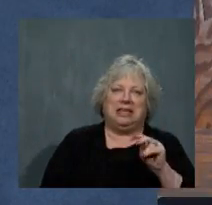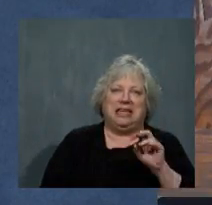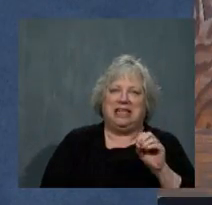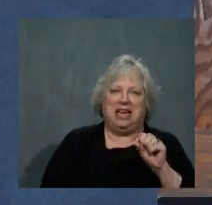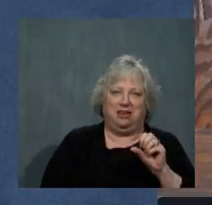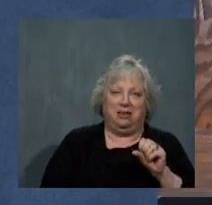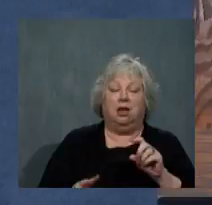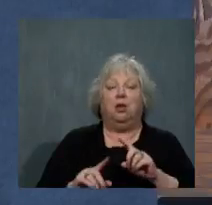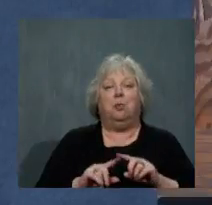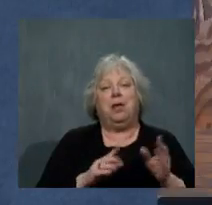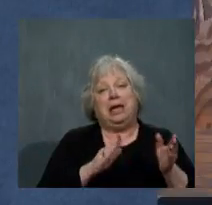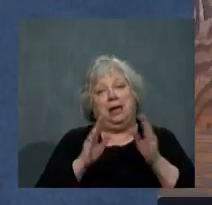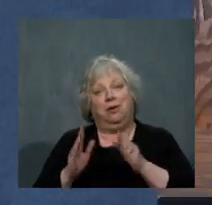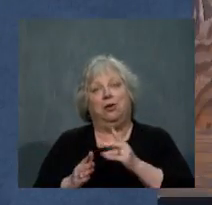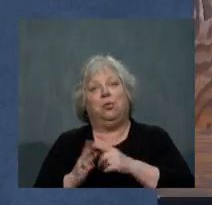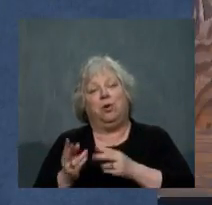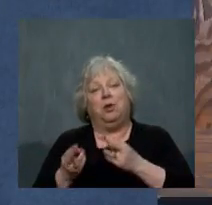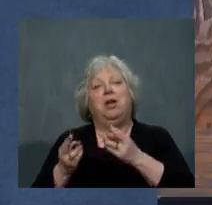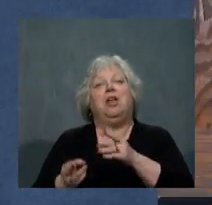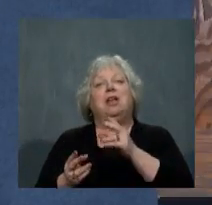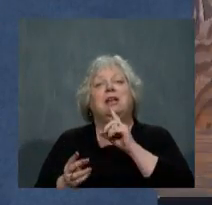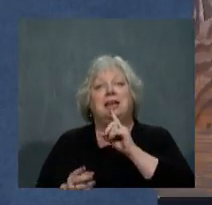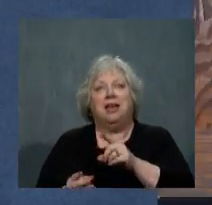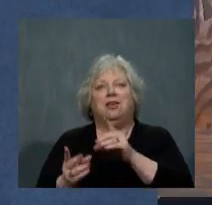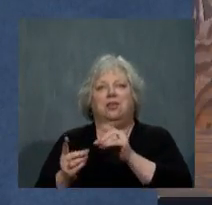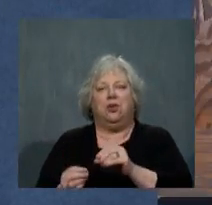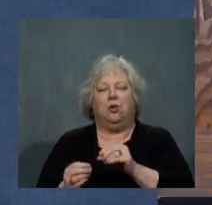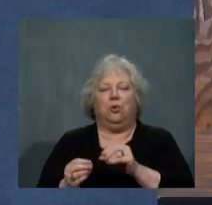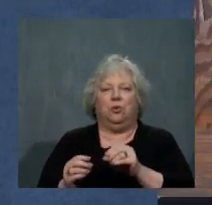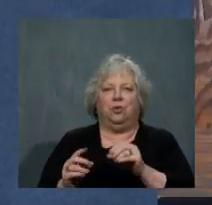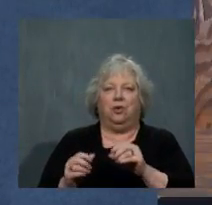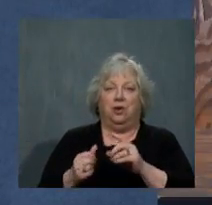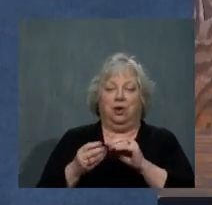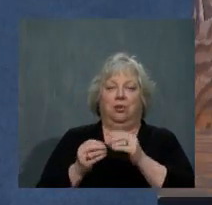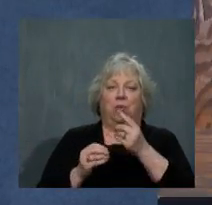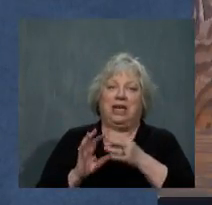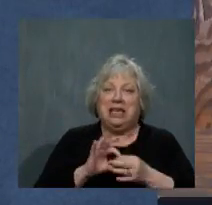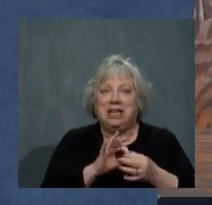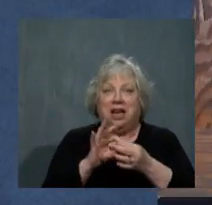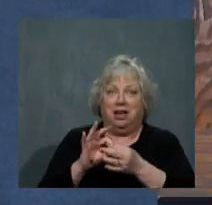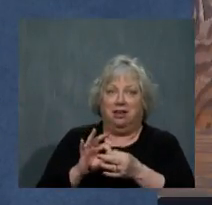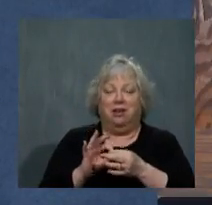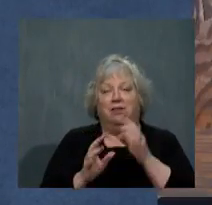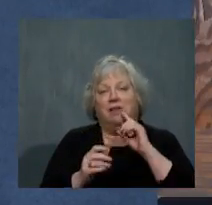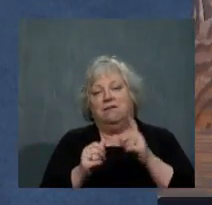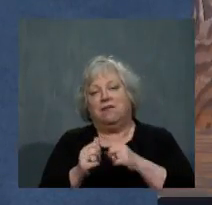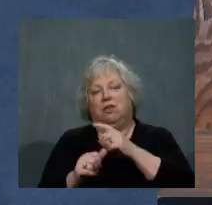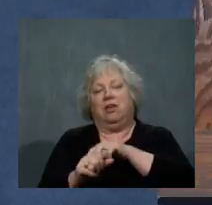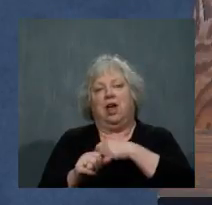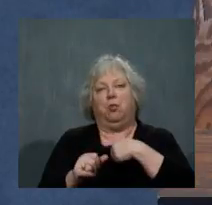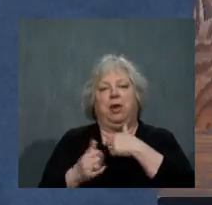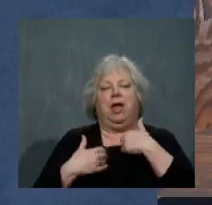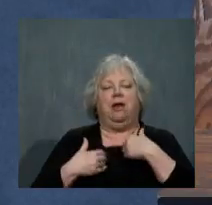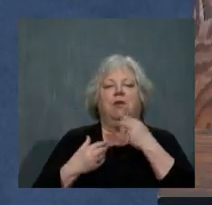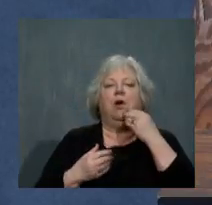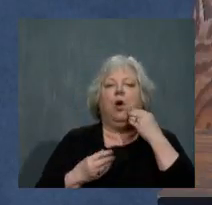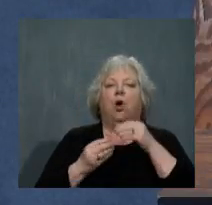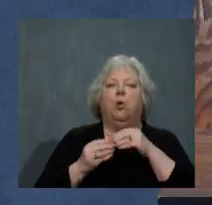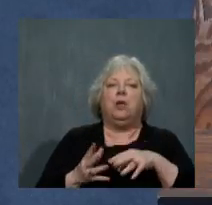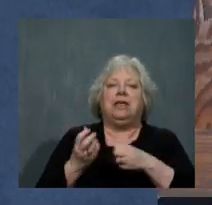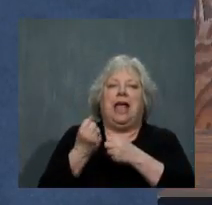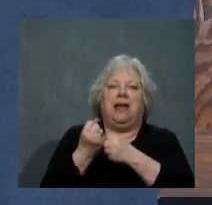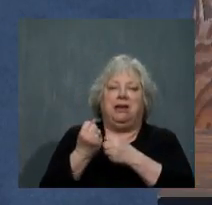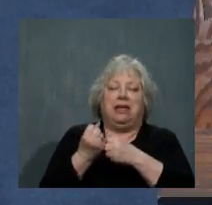recommendation does do. It unites. And for the first time, we have homeless advocates sitting